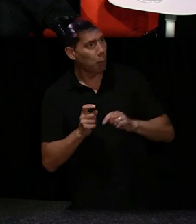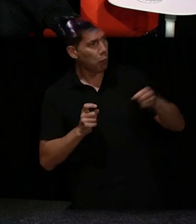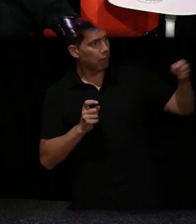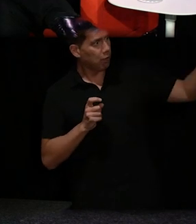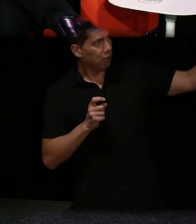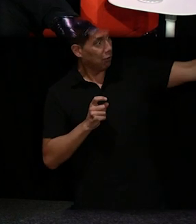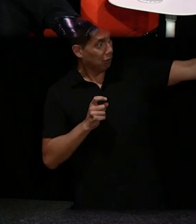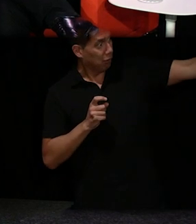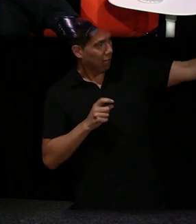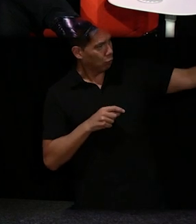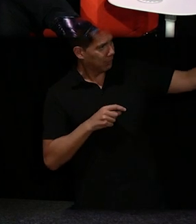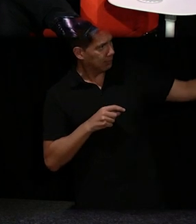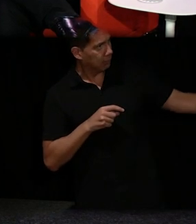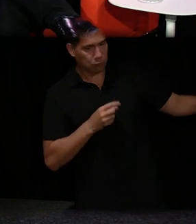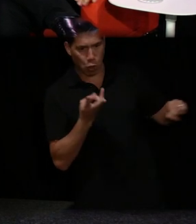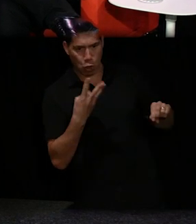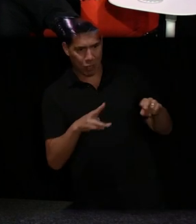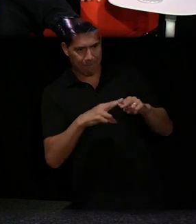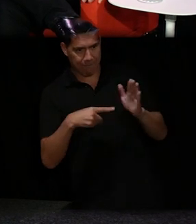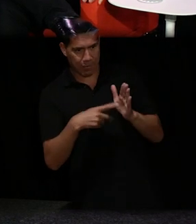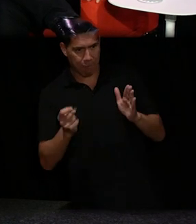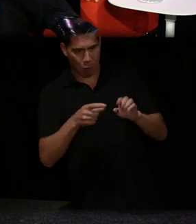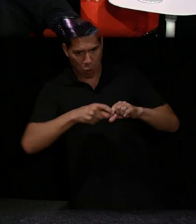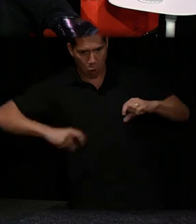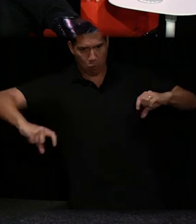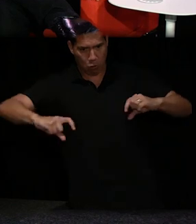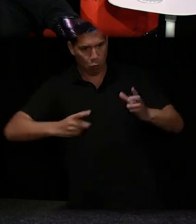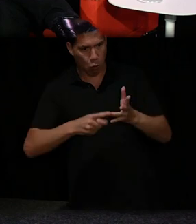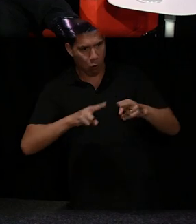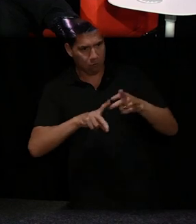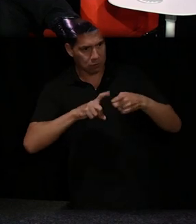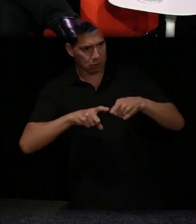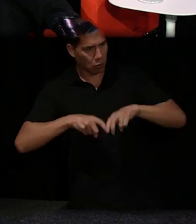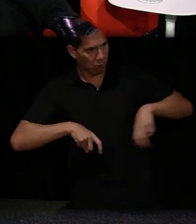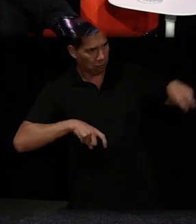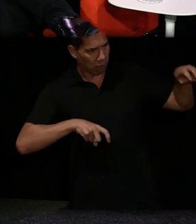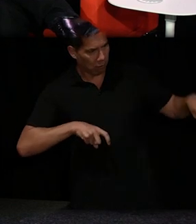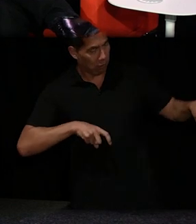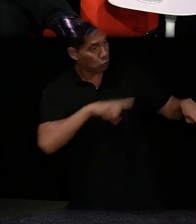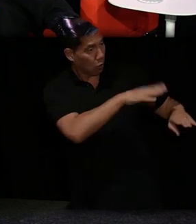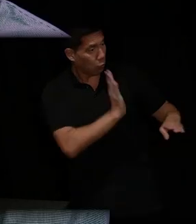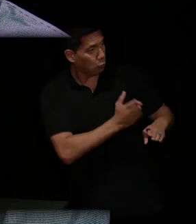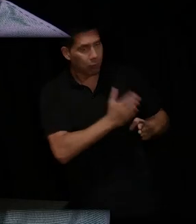sat 30 feet from the Oval Office. And the position is basically